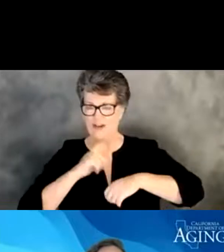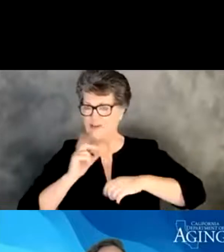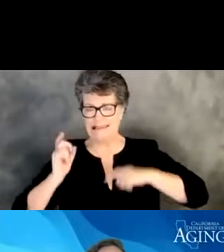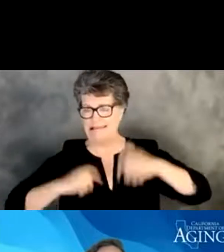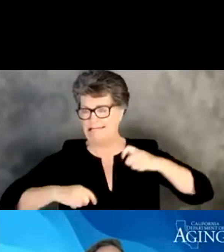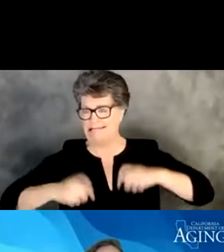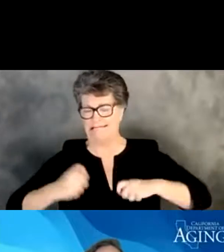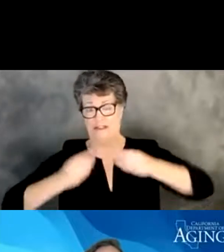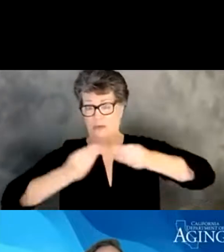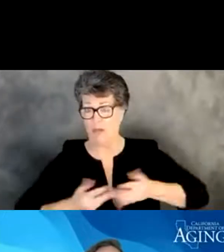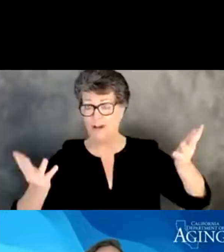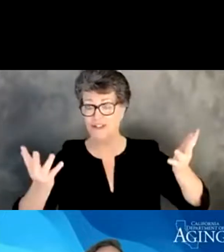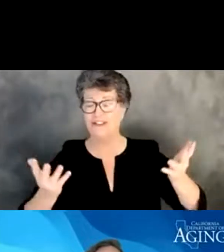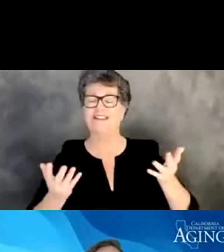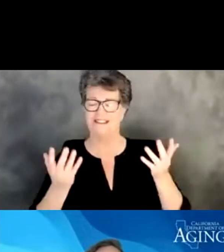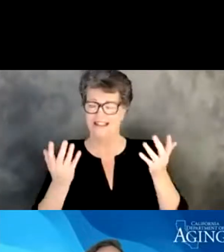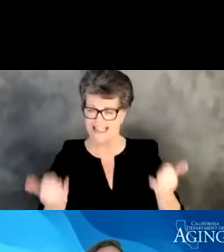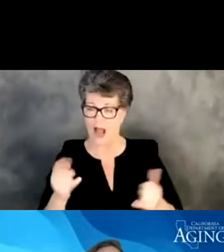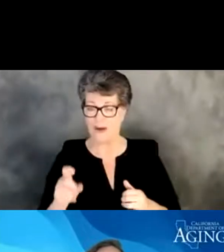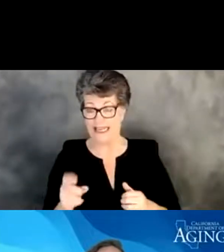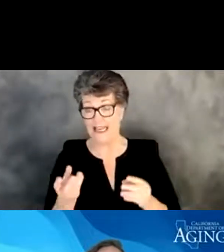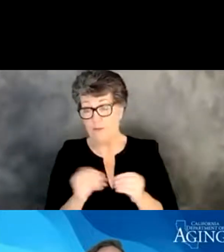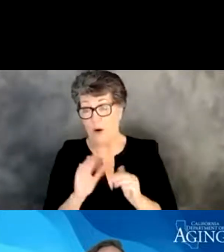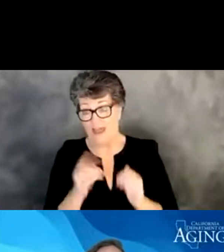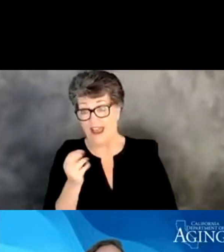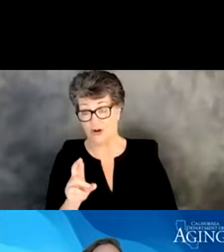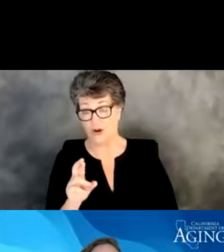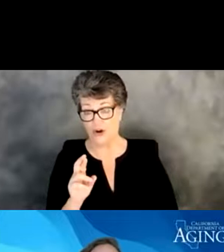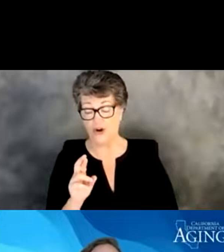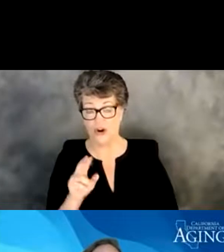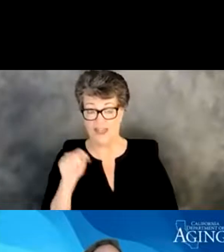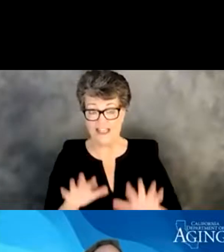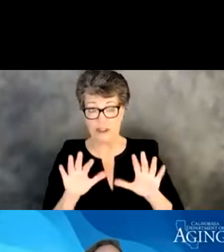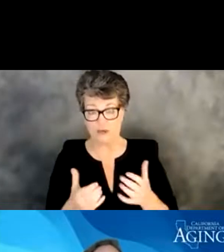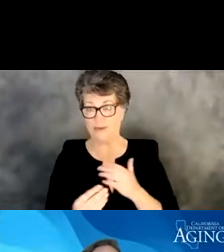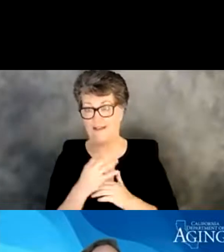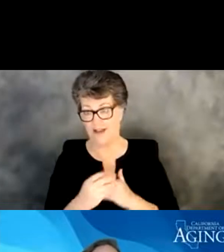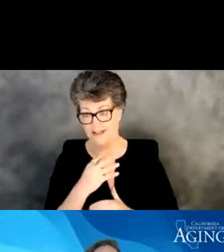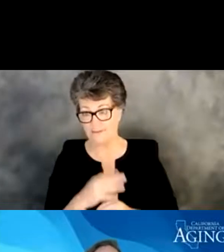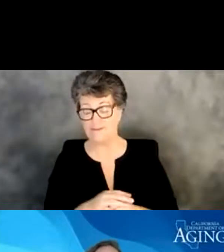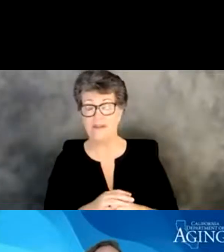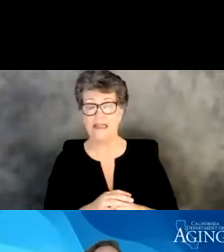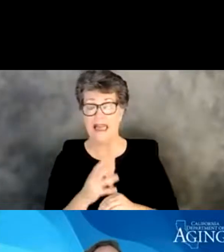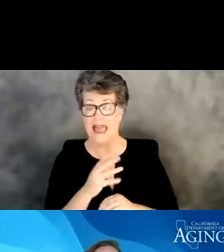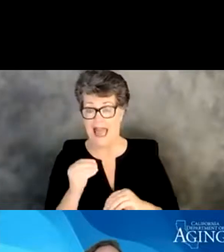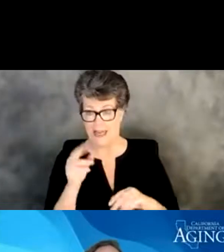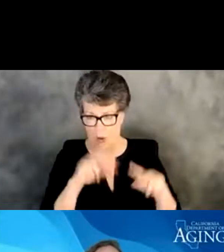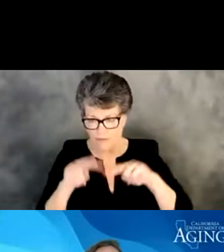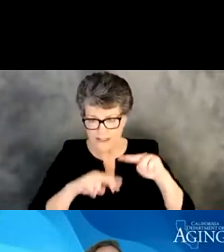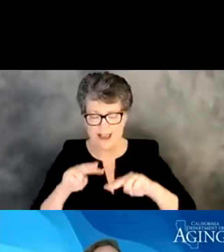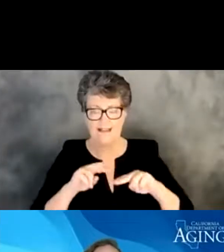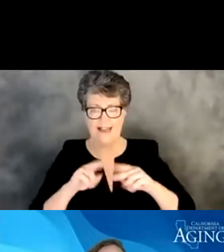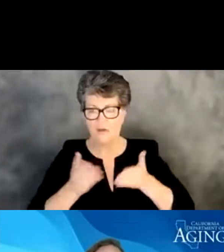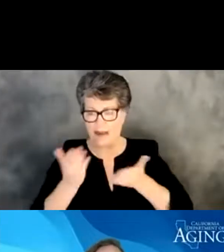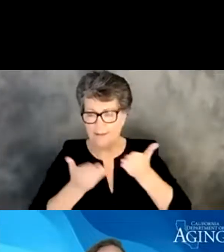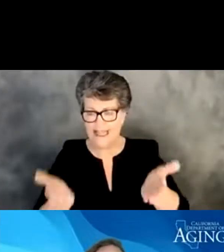and now we really need more than ever this group's advice and oversight and recommendations to stay the